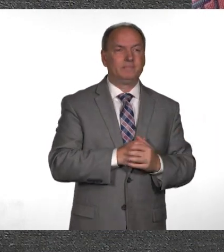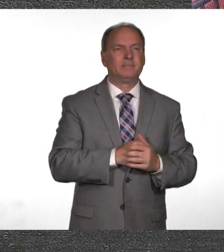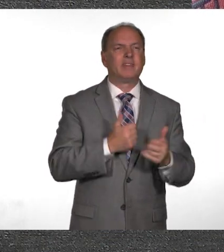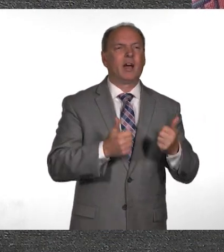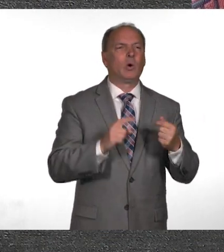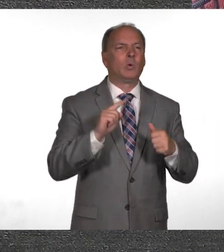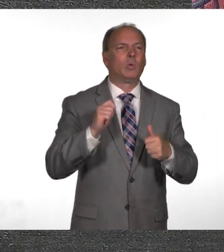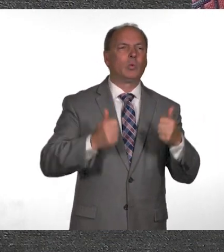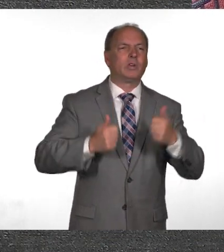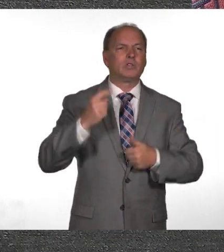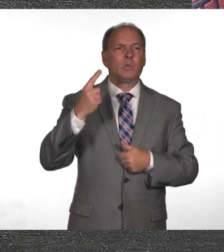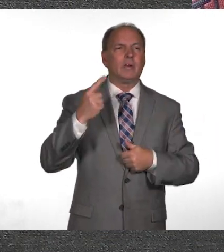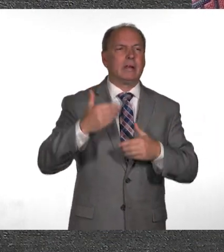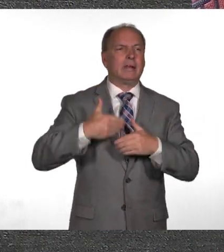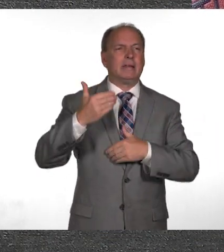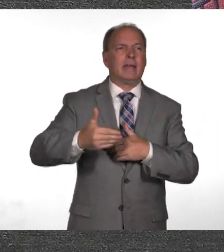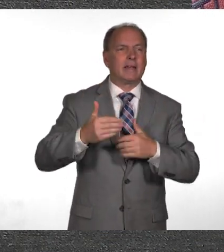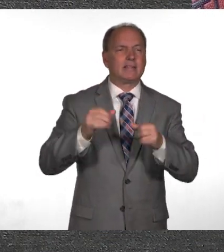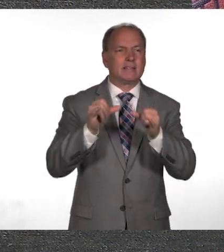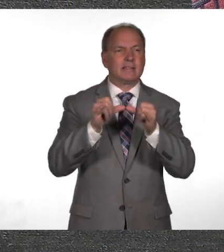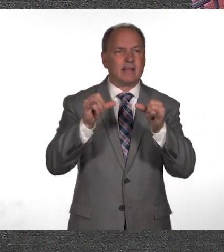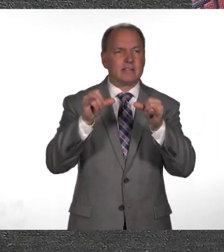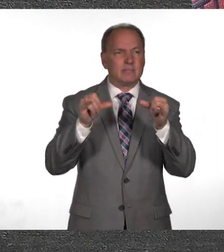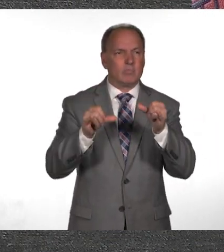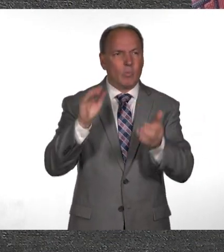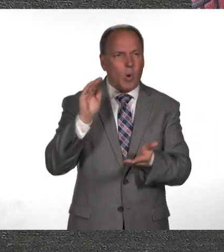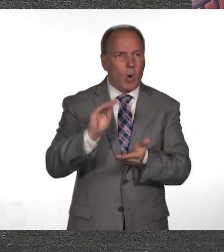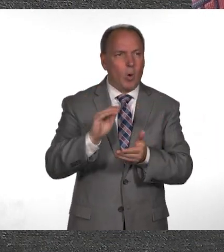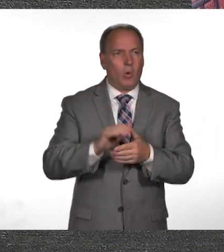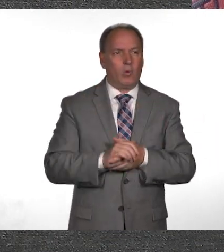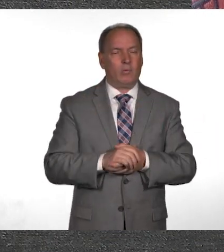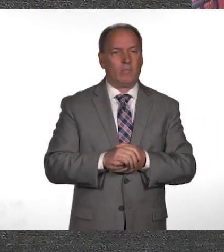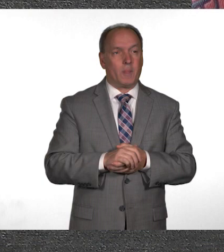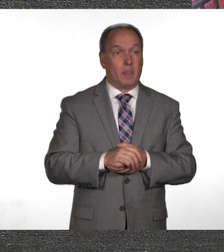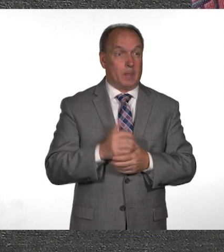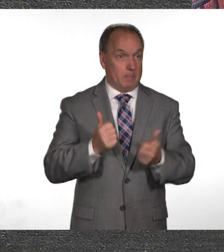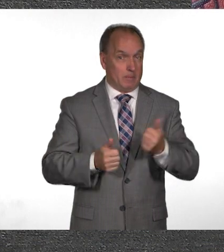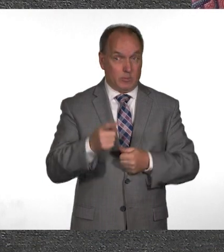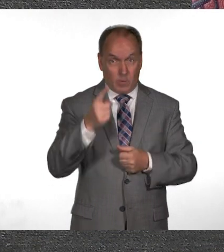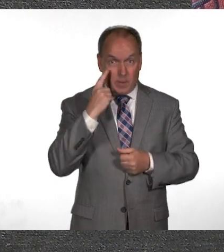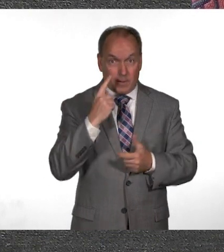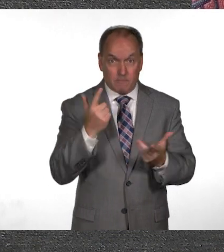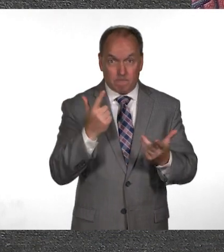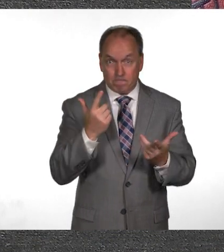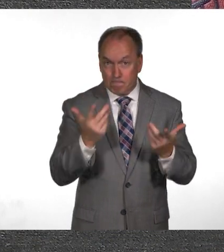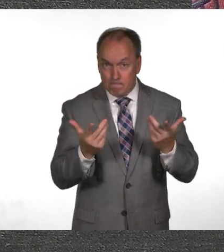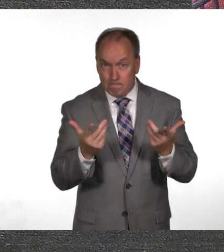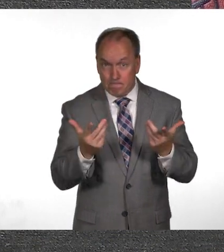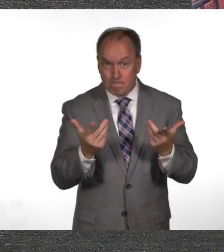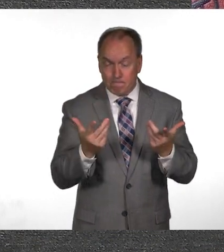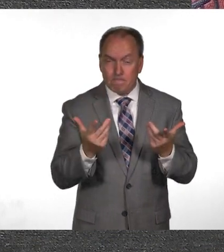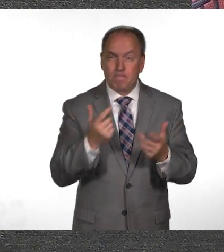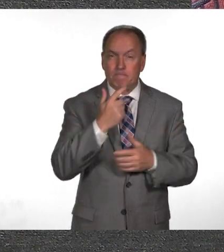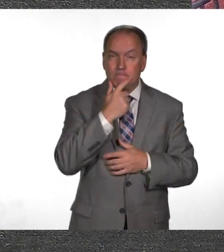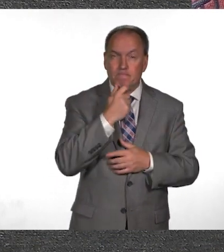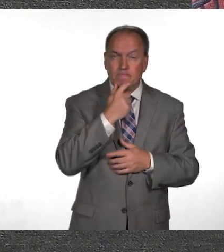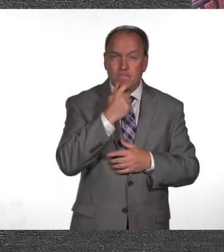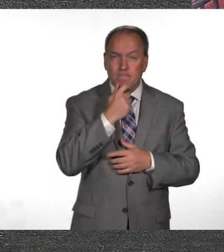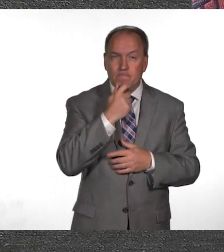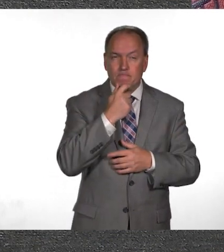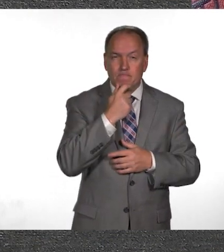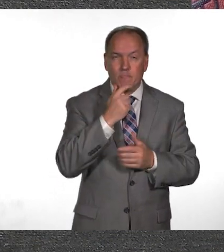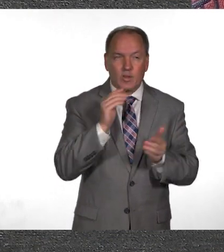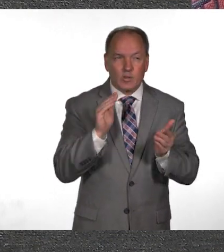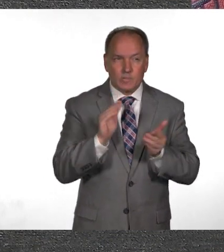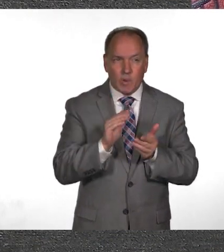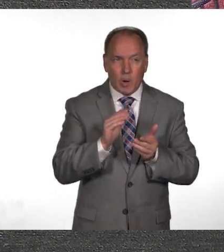these balls do you think might be the one that's just a little bit smaller than that? What do you think? Which one do you think it might be? Well, this one's